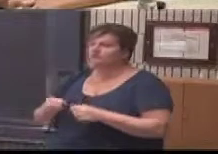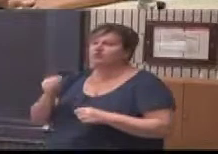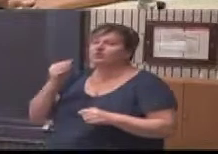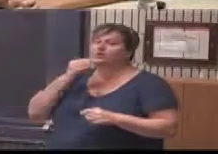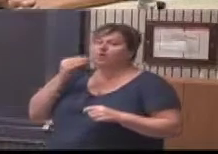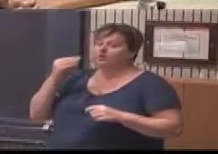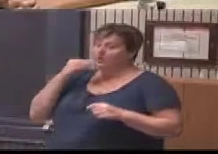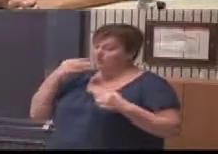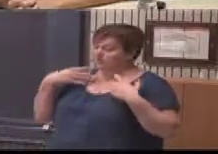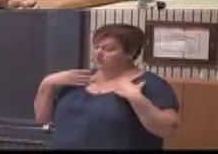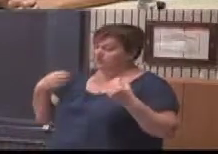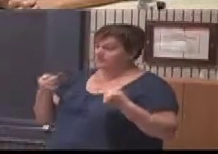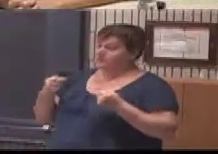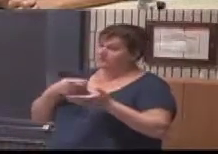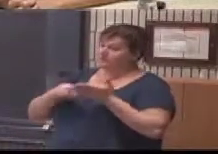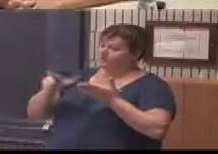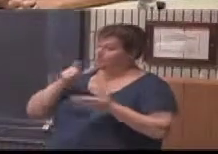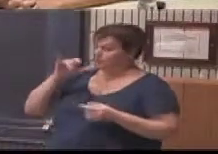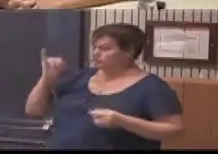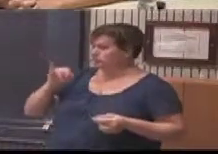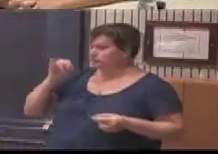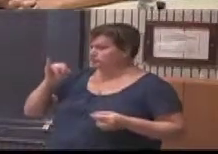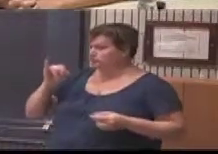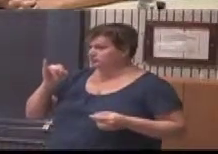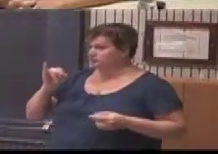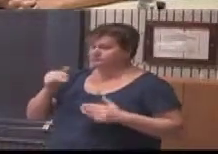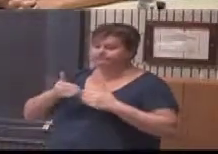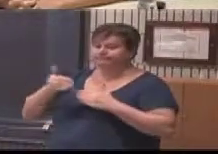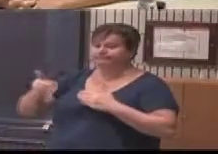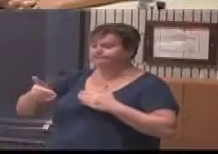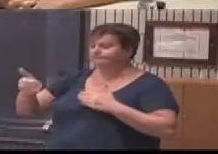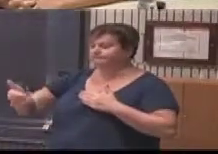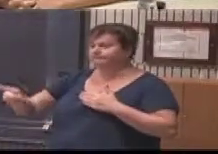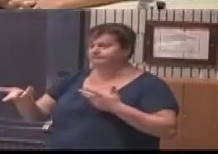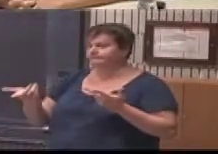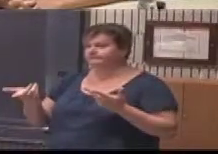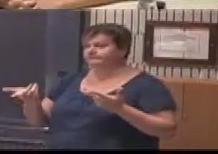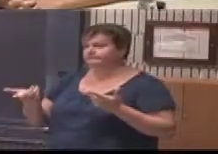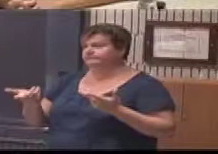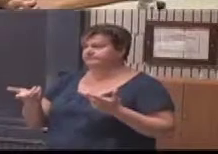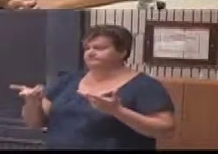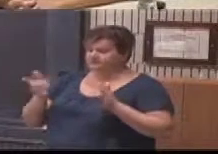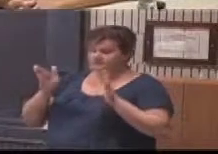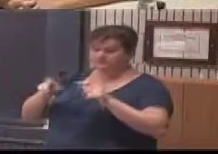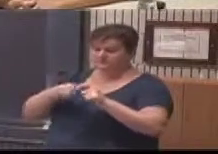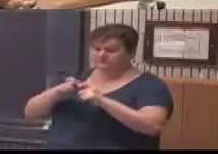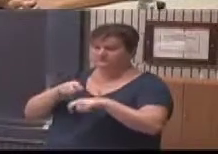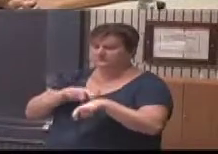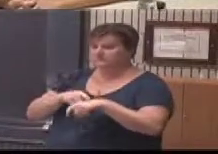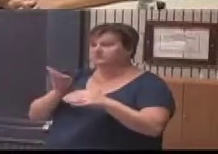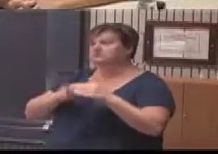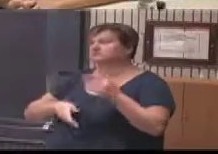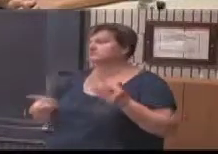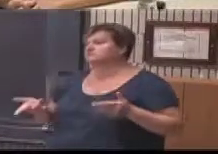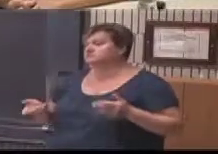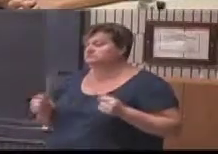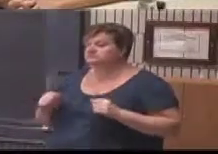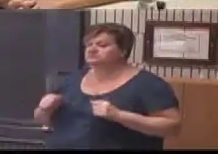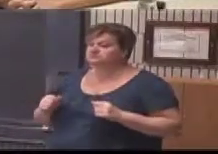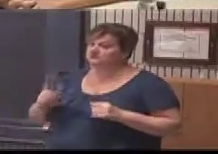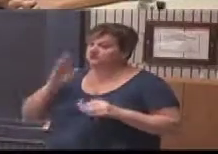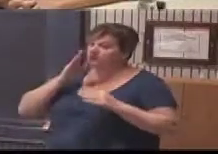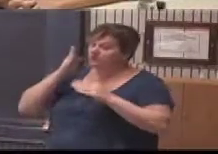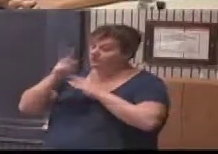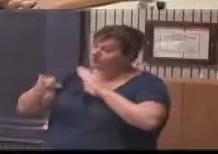health is paid for by insurance, is episodic. It just, you know, is a certain period of time and then it ends. But the